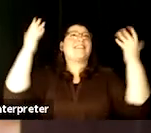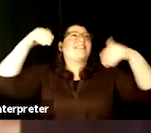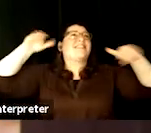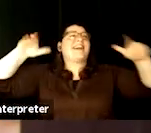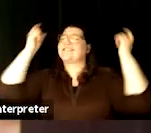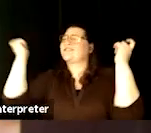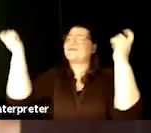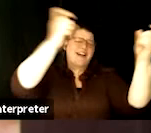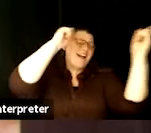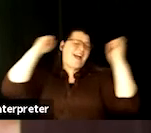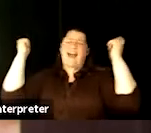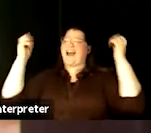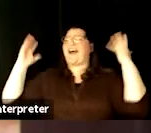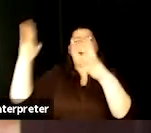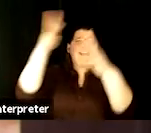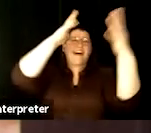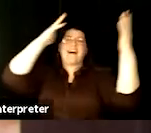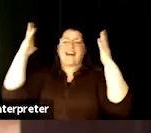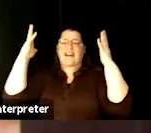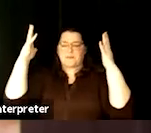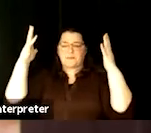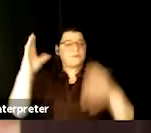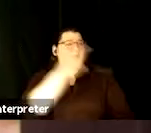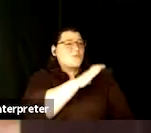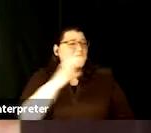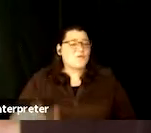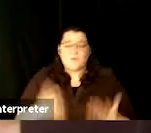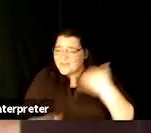Christ is risen, and life is liberated.